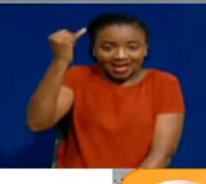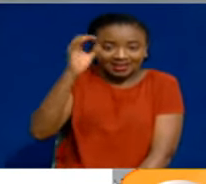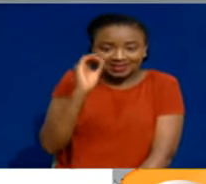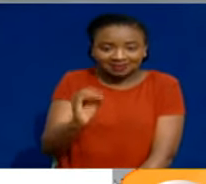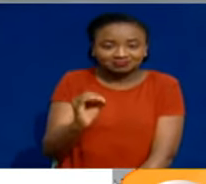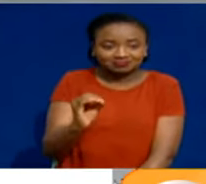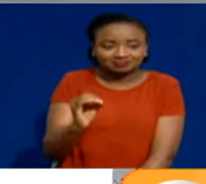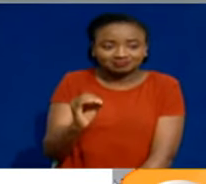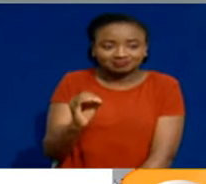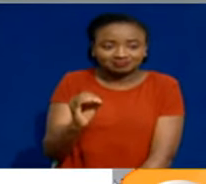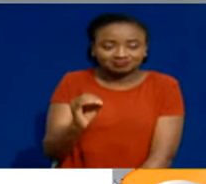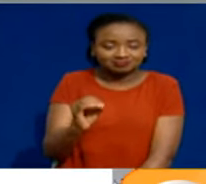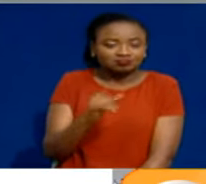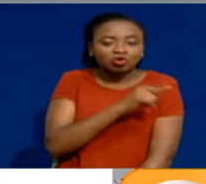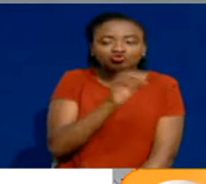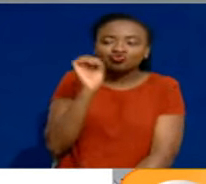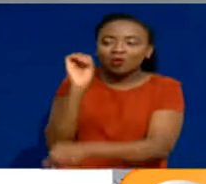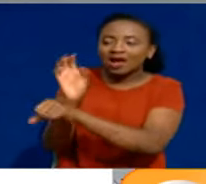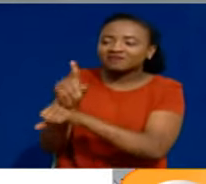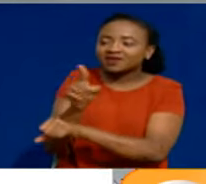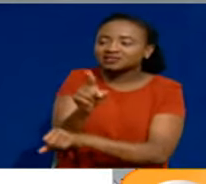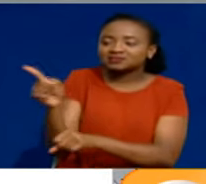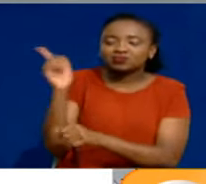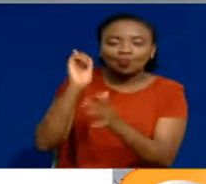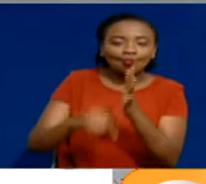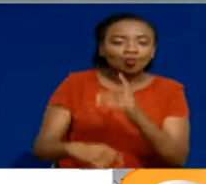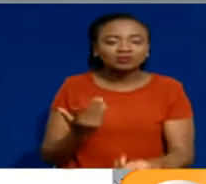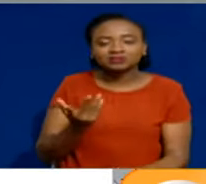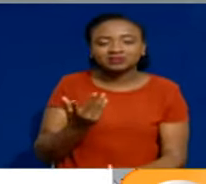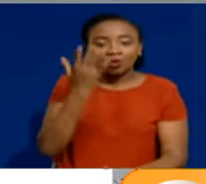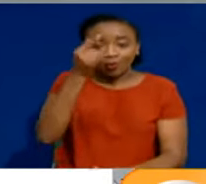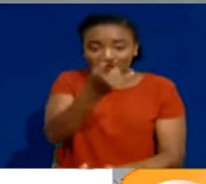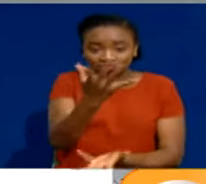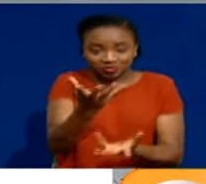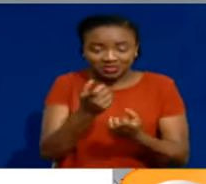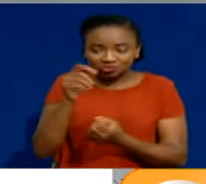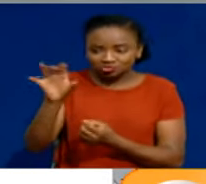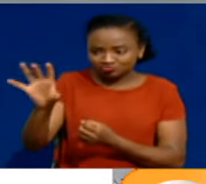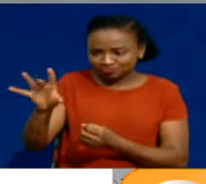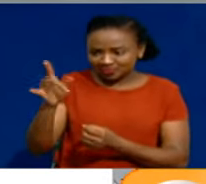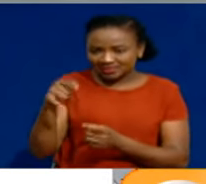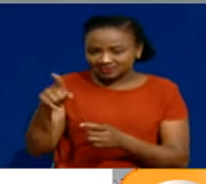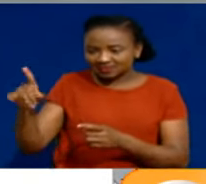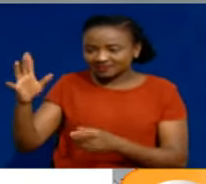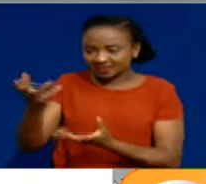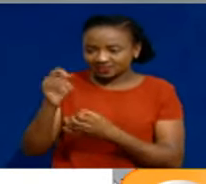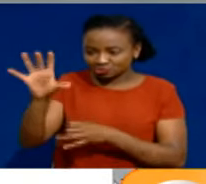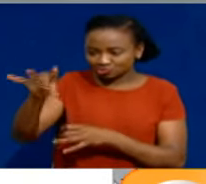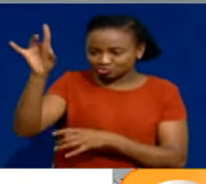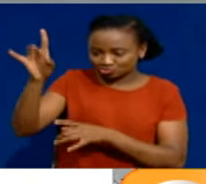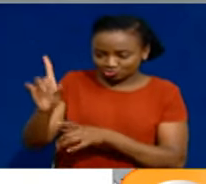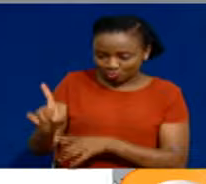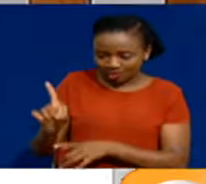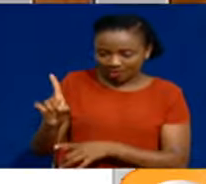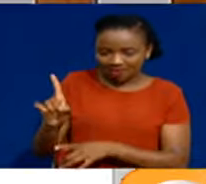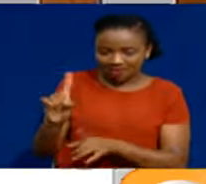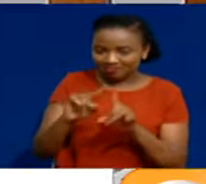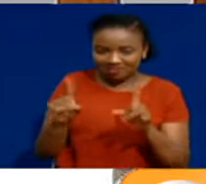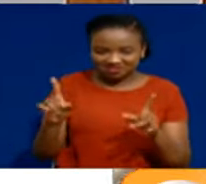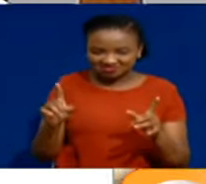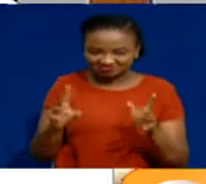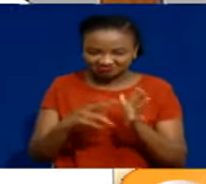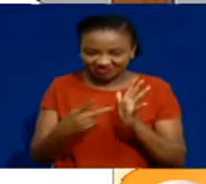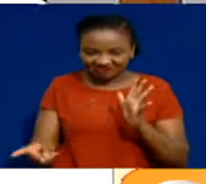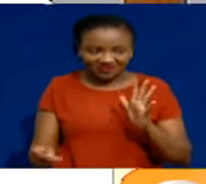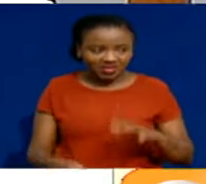them a letter. They have never What would you advise them right now? Because they were supposed to pick one amongst themselves and they were not able to. You